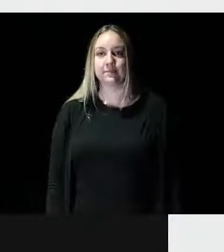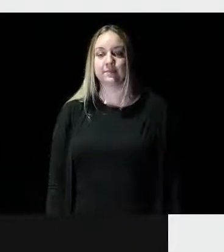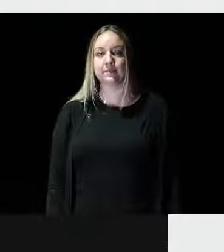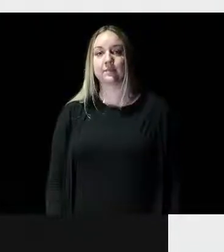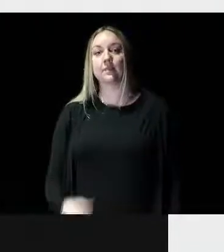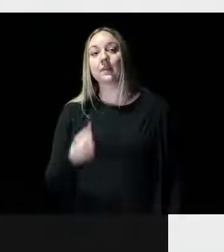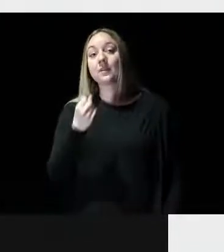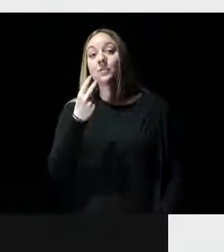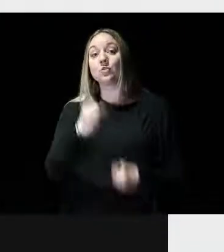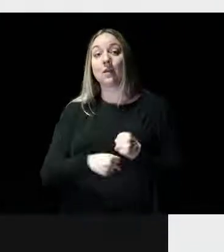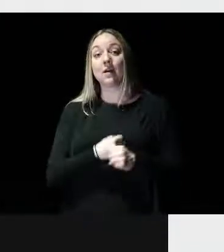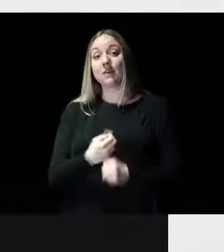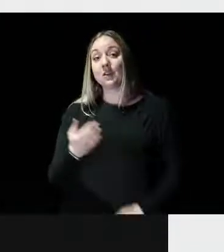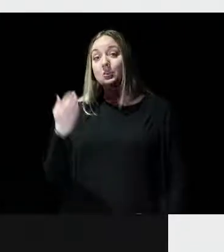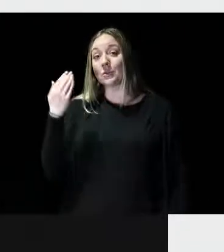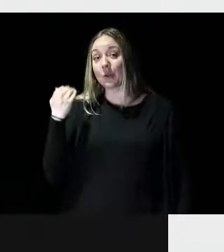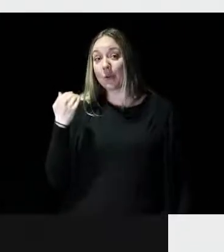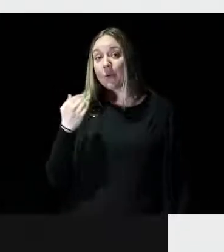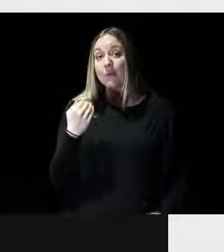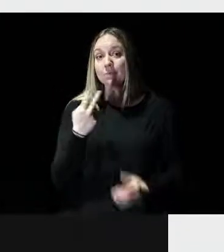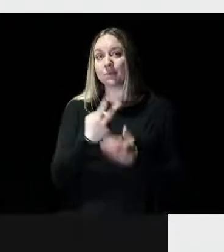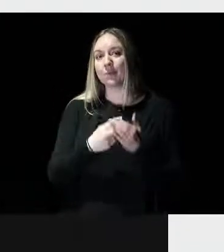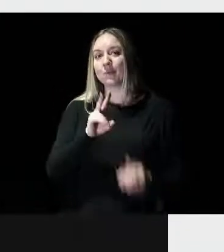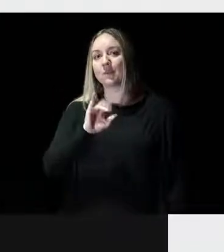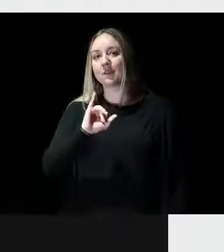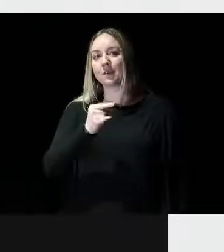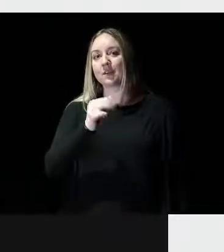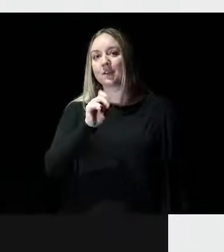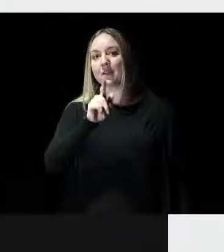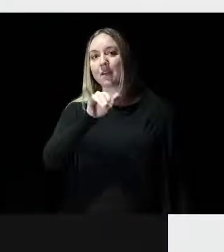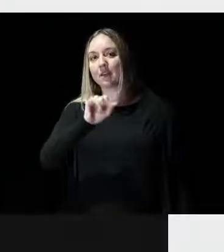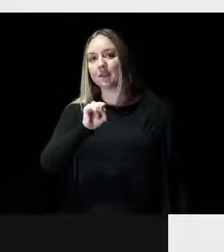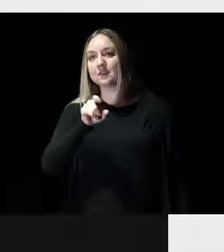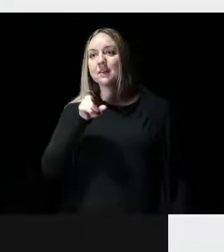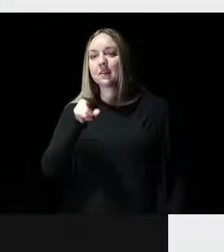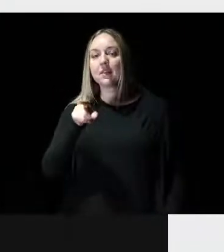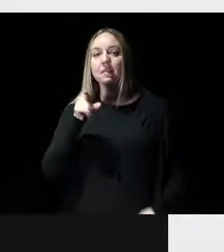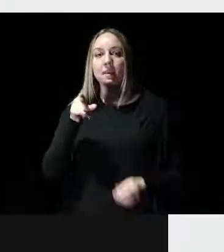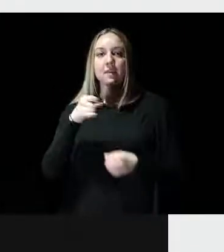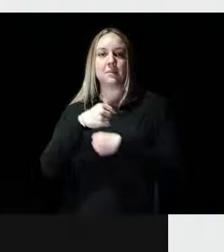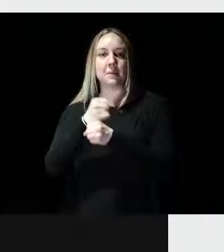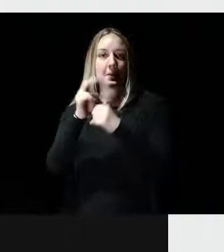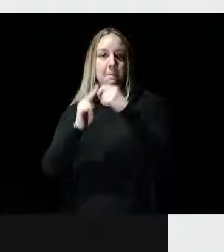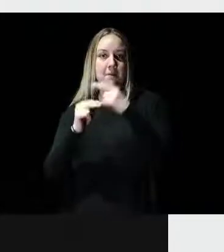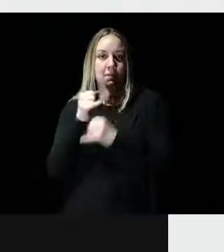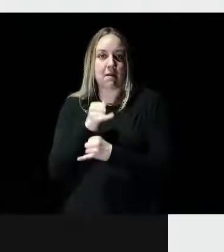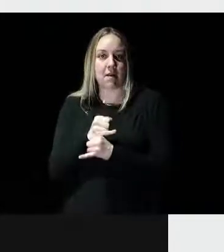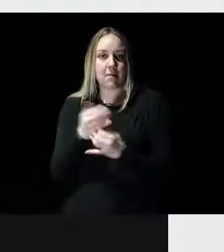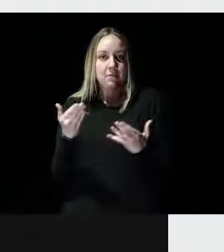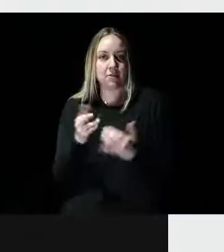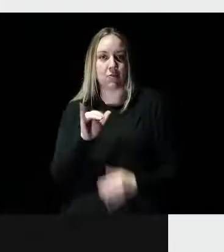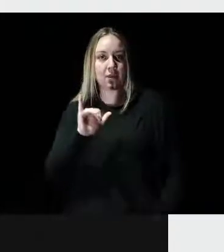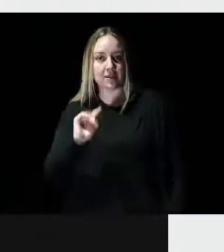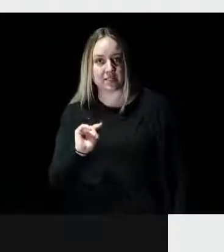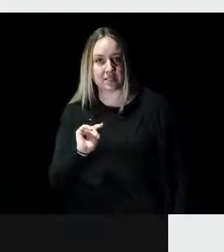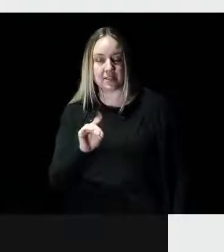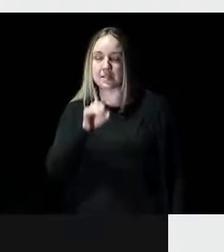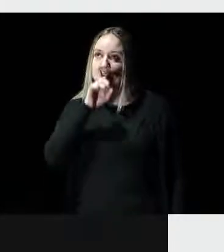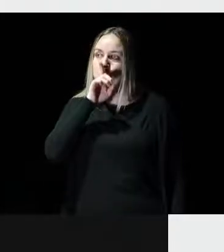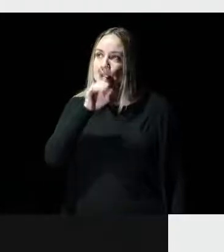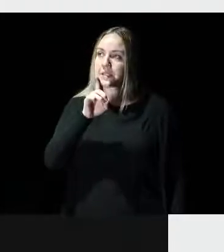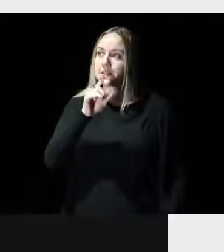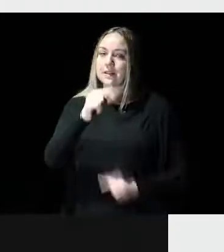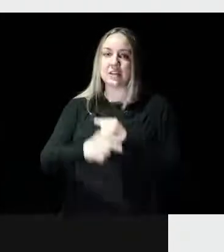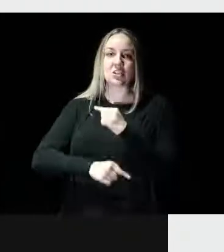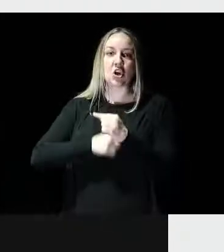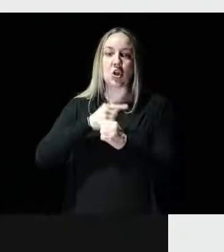12 years ago, Lela and Massimo Vignelli completed a building on the RIT campus which acts as a global beacon for